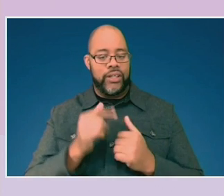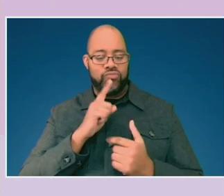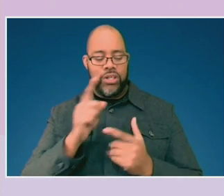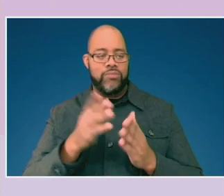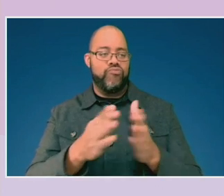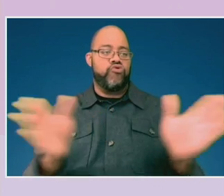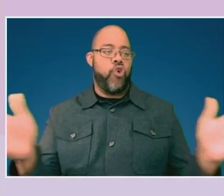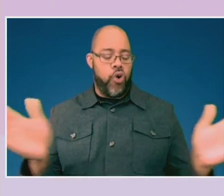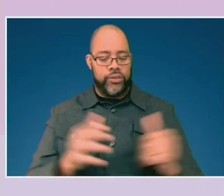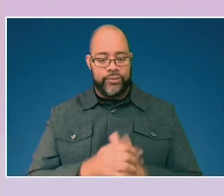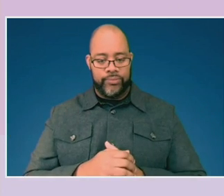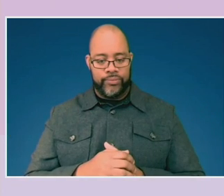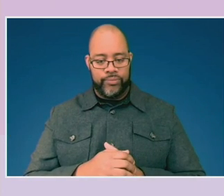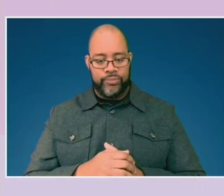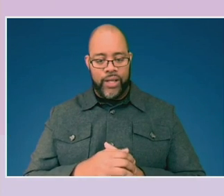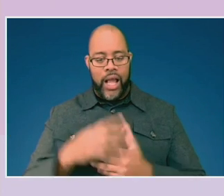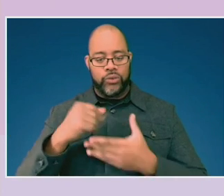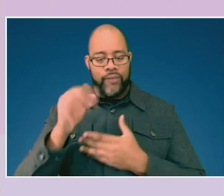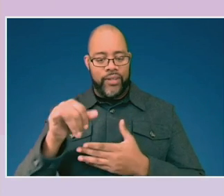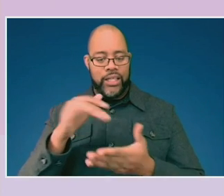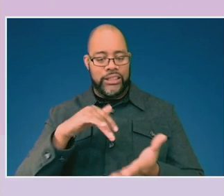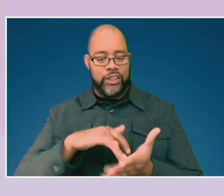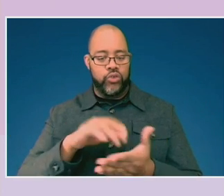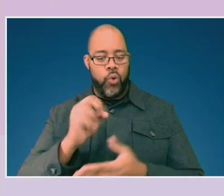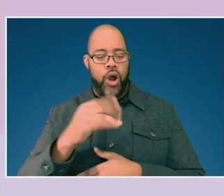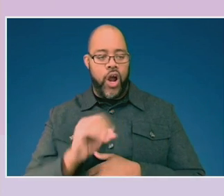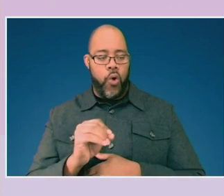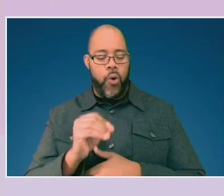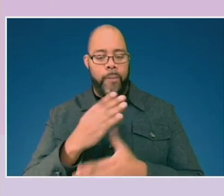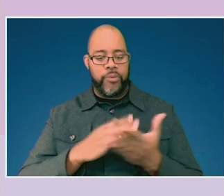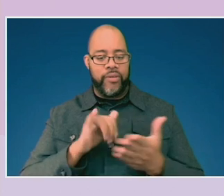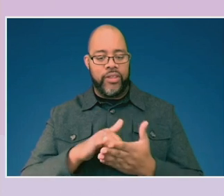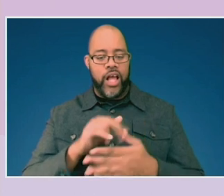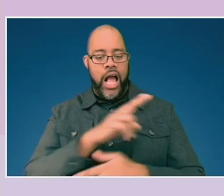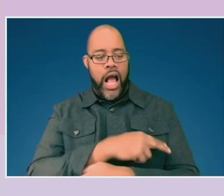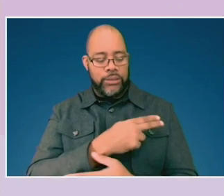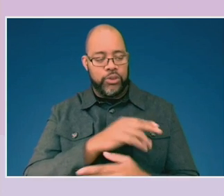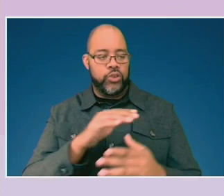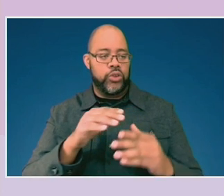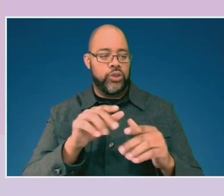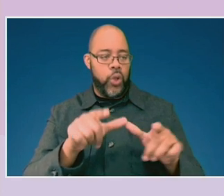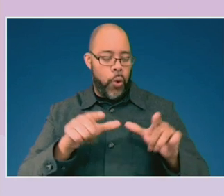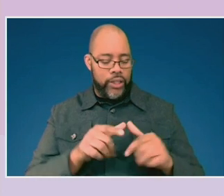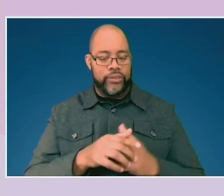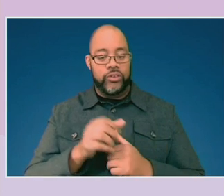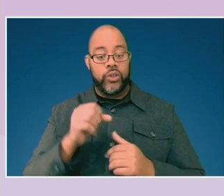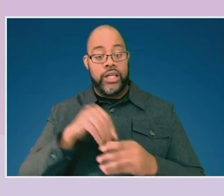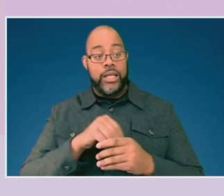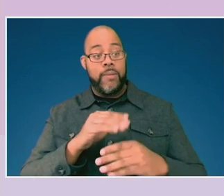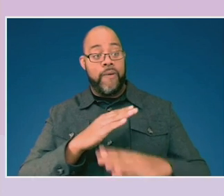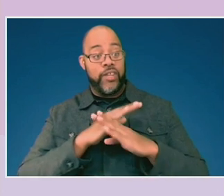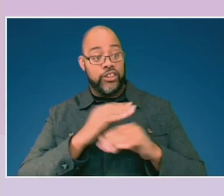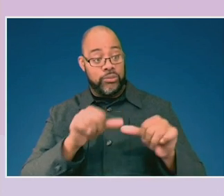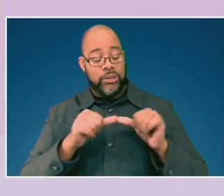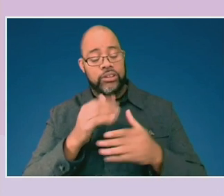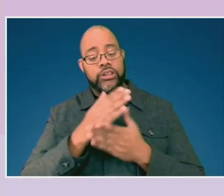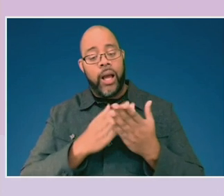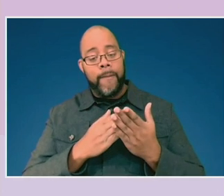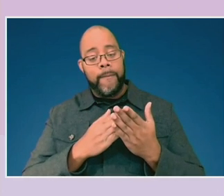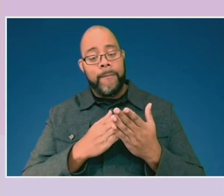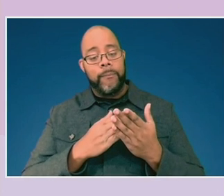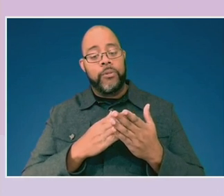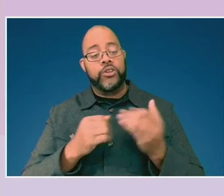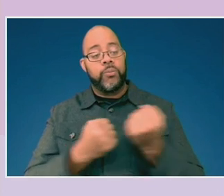reach outside of that Central Ohio piece where our hospital is located. So in the prevention space, some of the supports